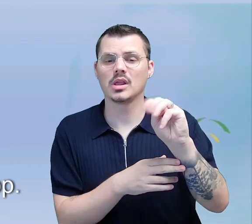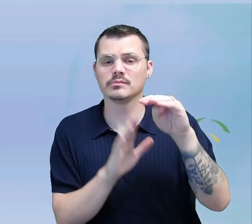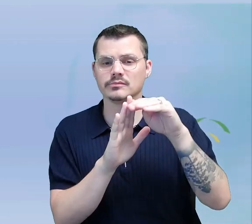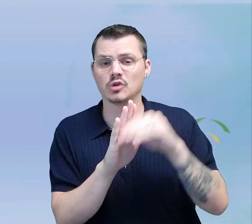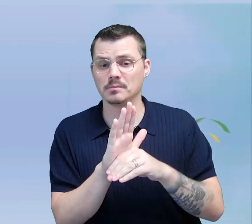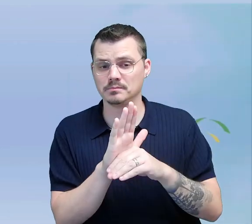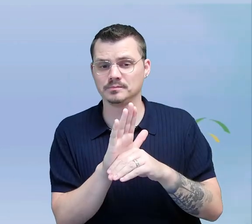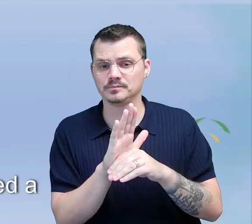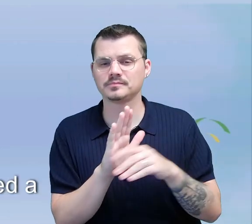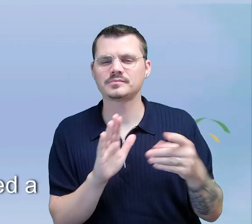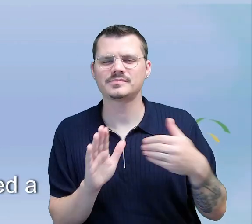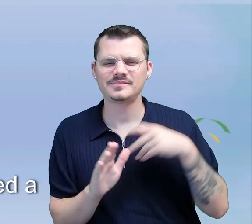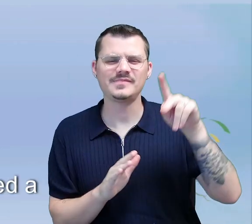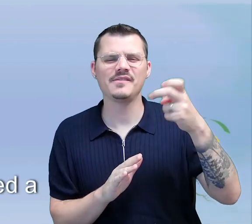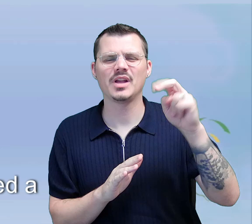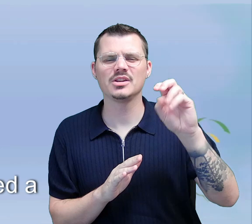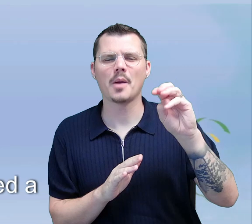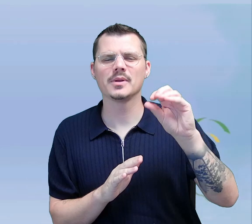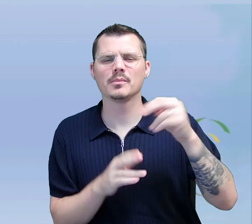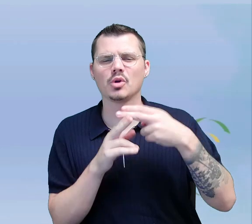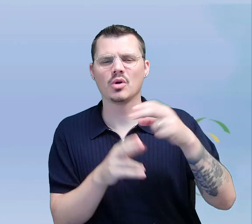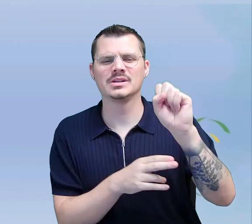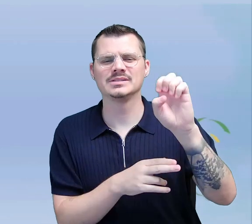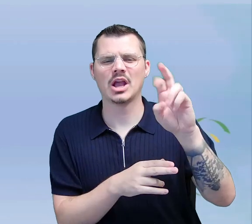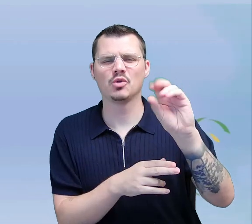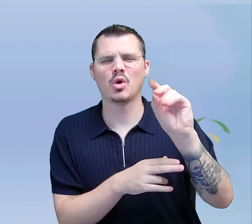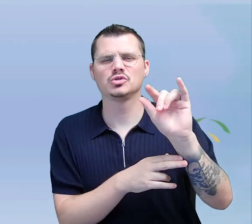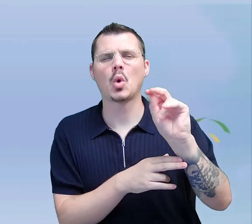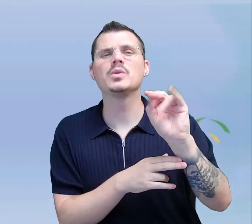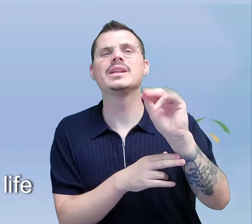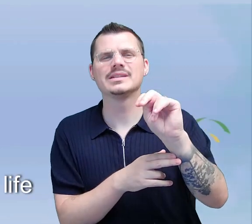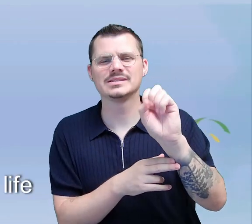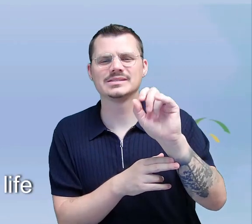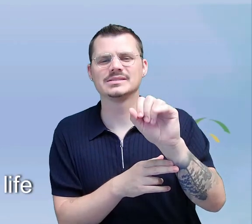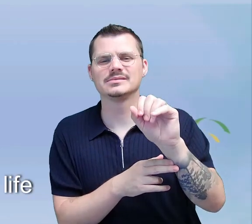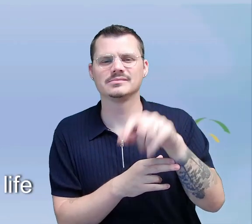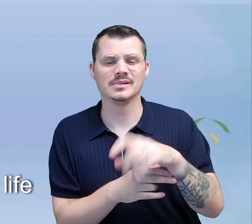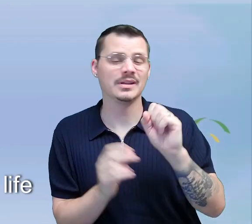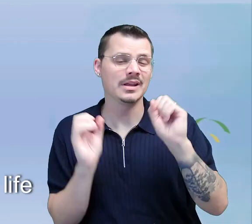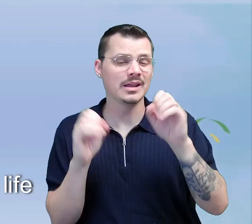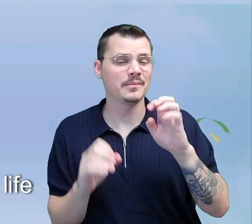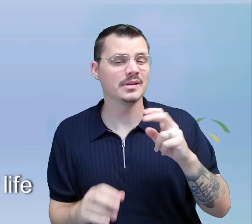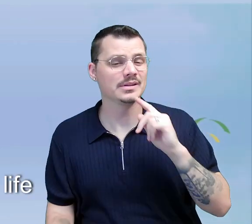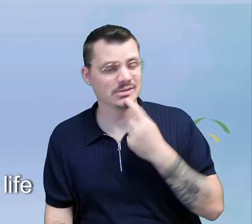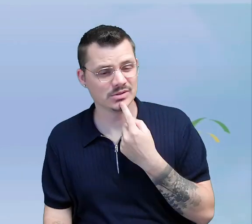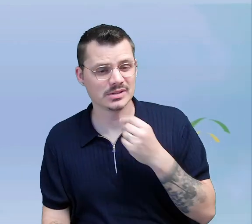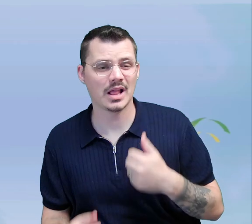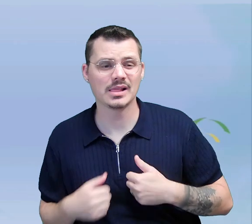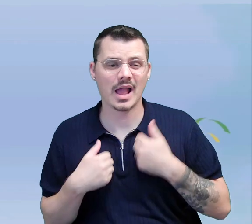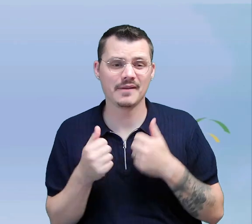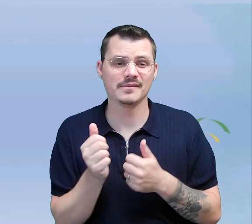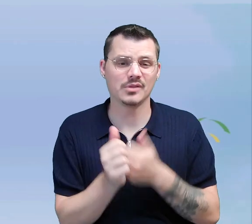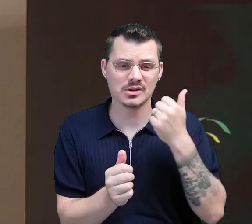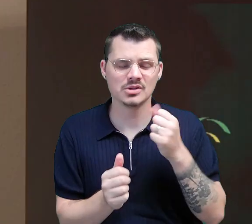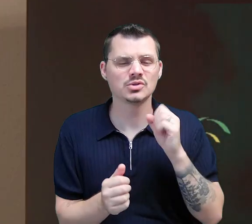to drop. And there's also a phenomenon called a serotonin syndrome. And it can be very serious, it can be life-threatening,